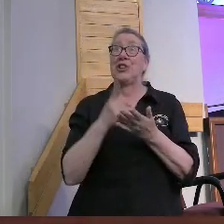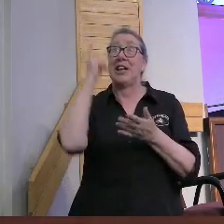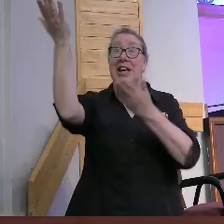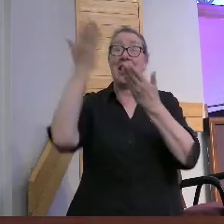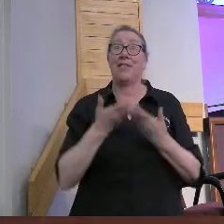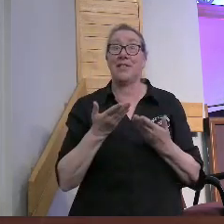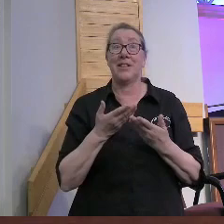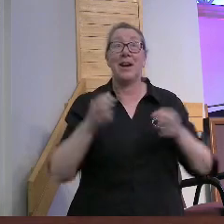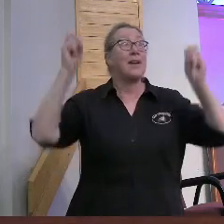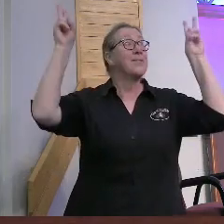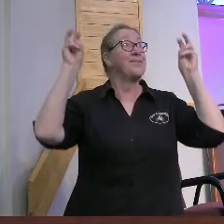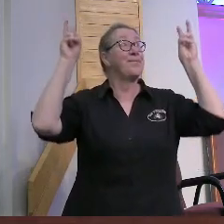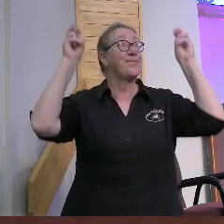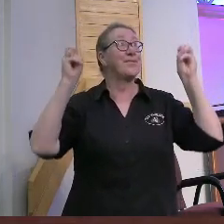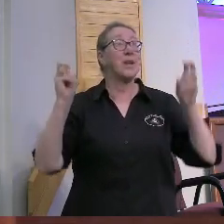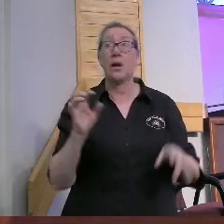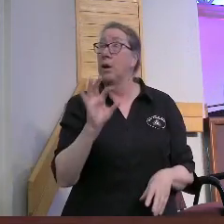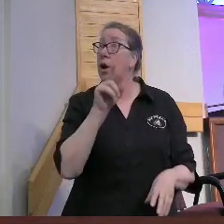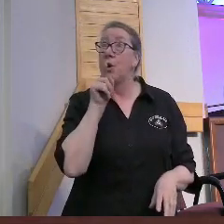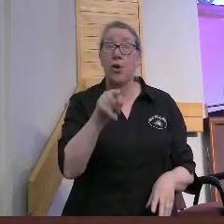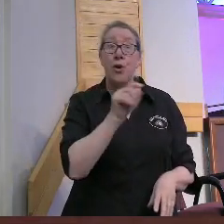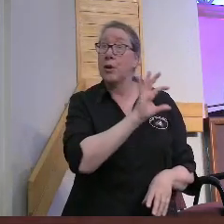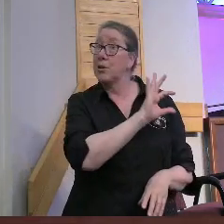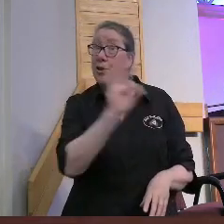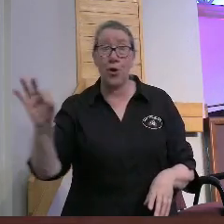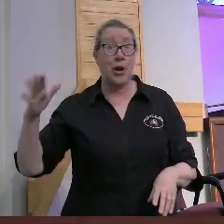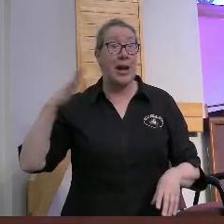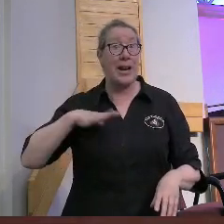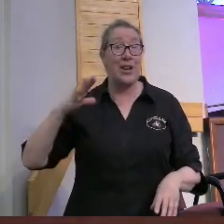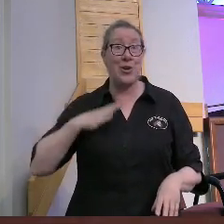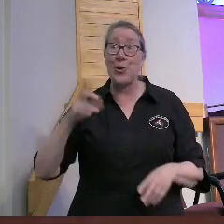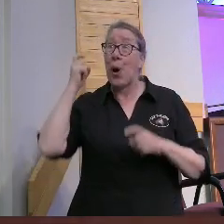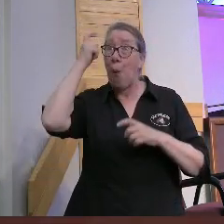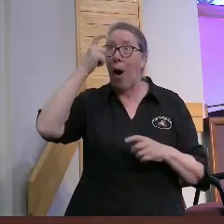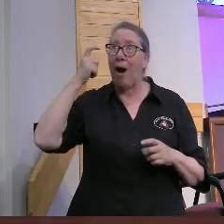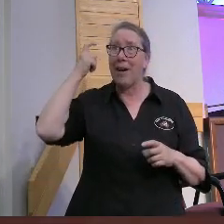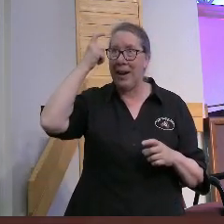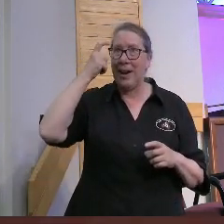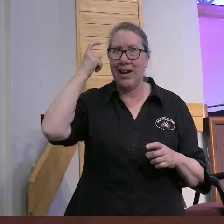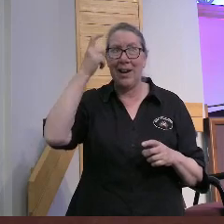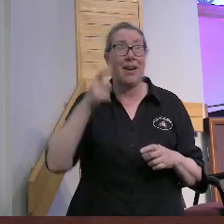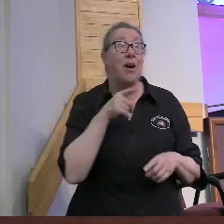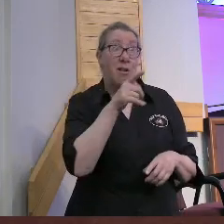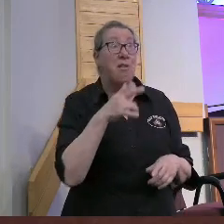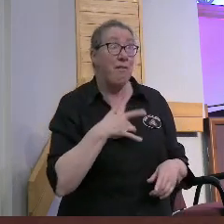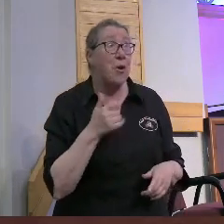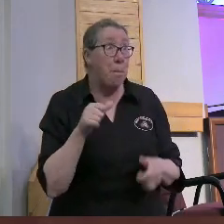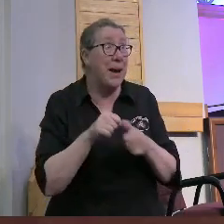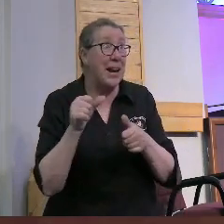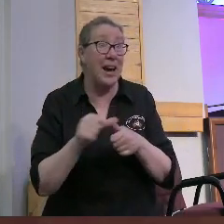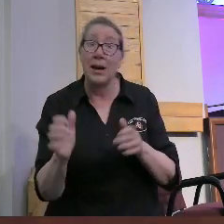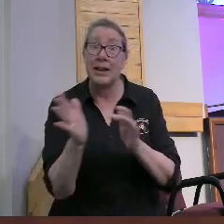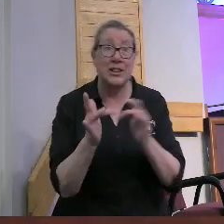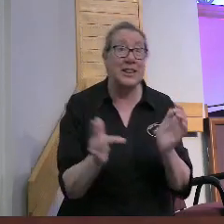to worry. You don't have to worry. Somebody ought to feel a little bit better right now. Jesus